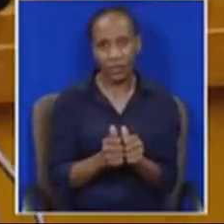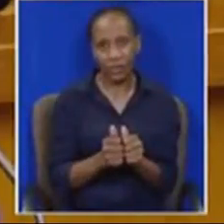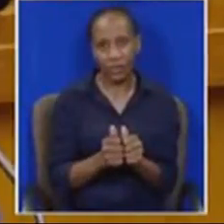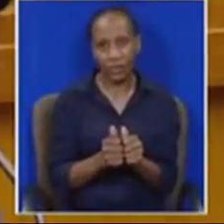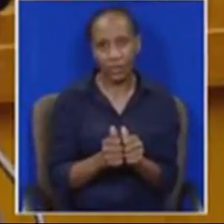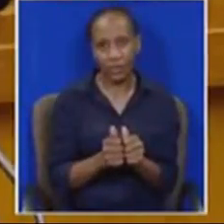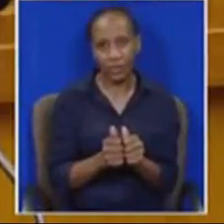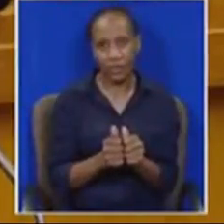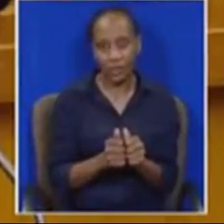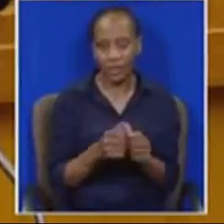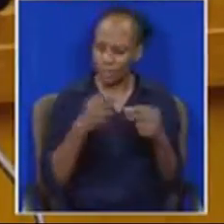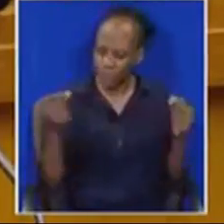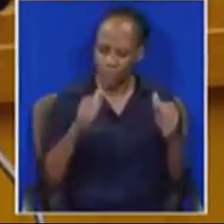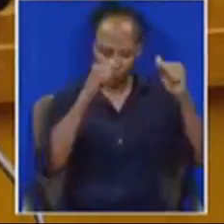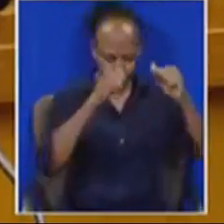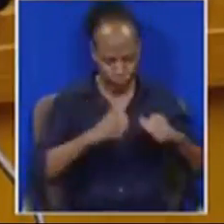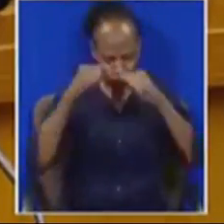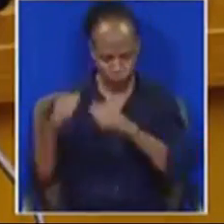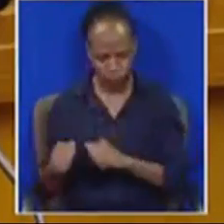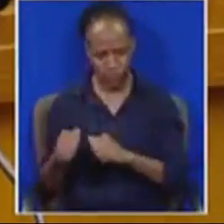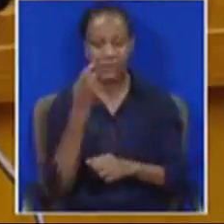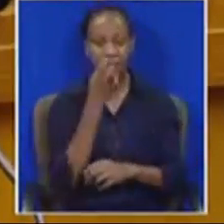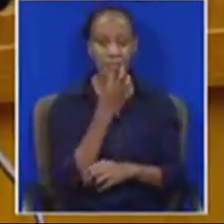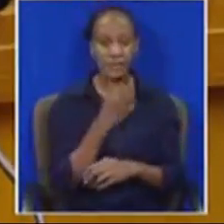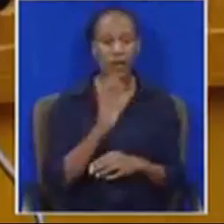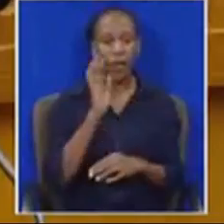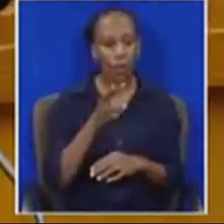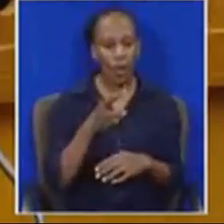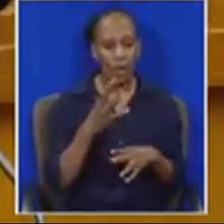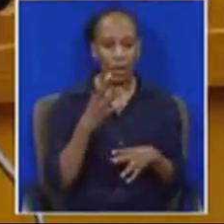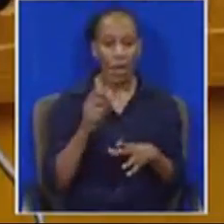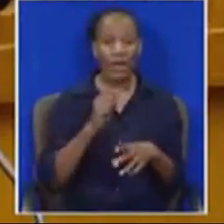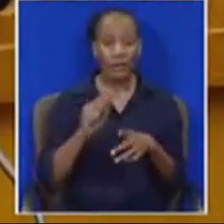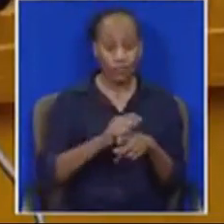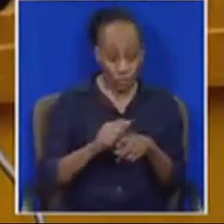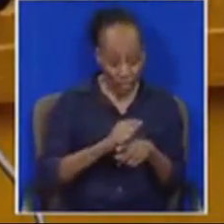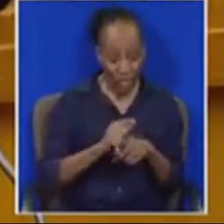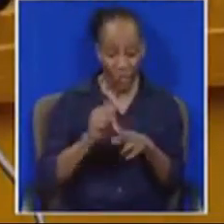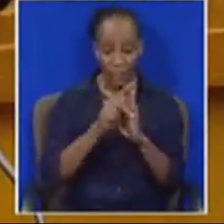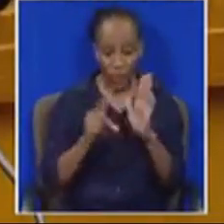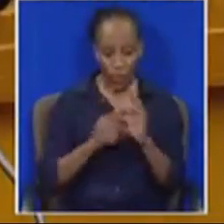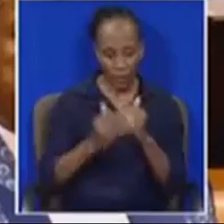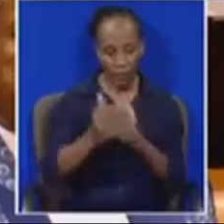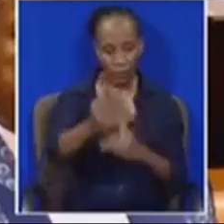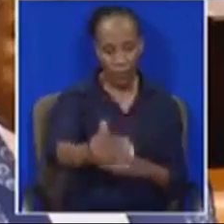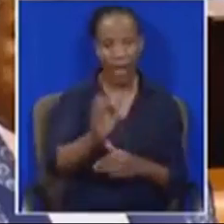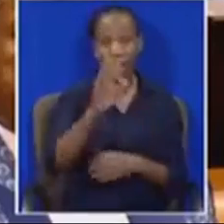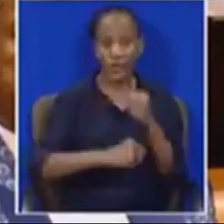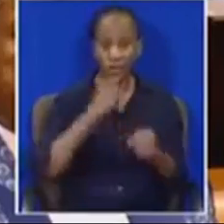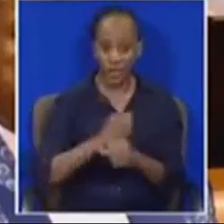we have agreed to create 1 million such internships in the next 3 years.